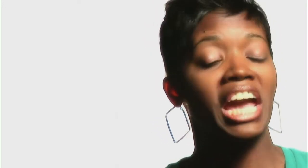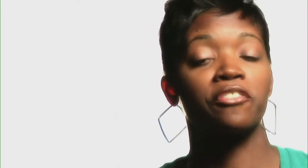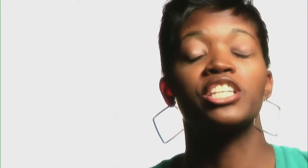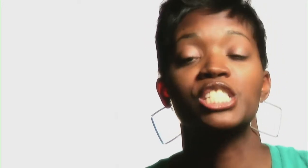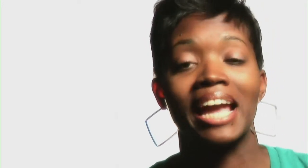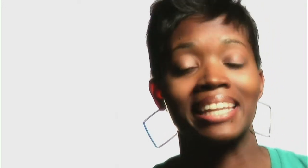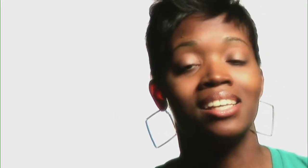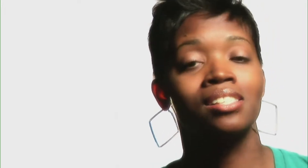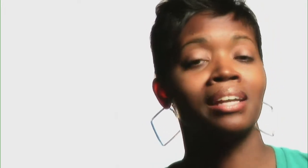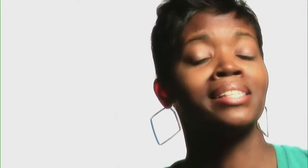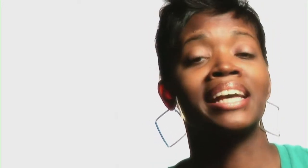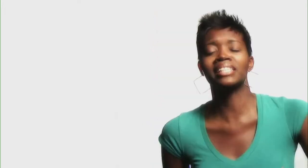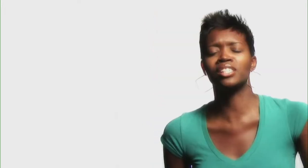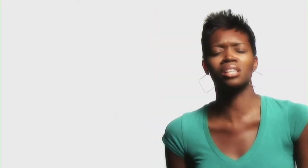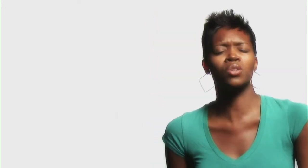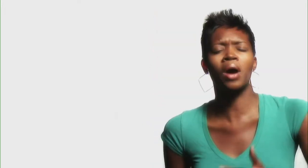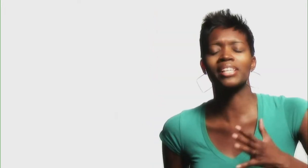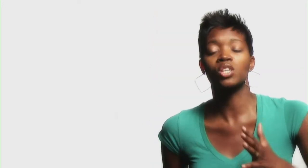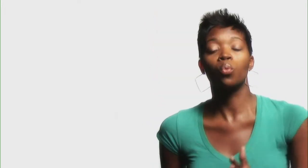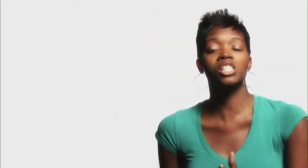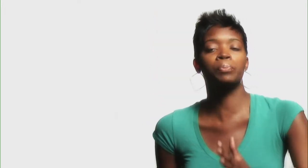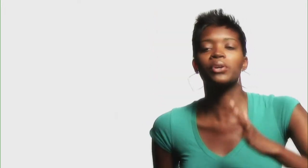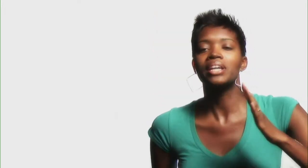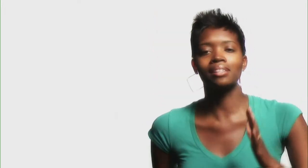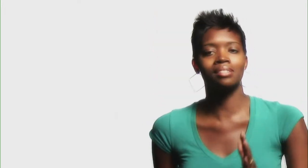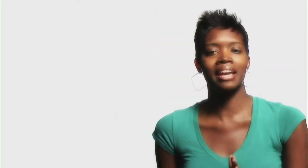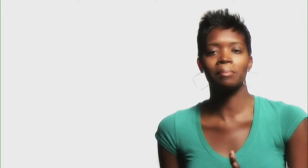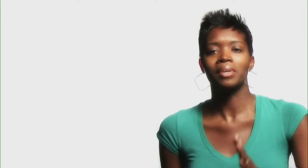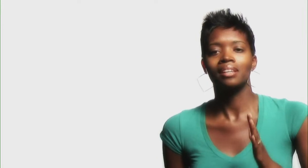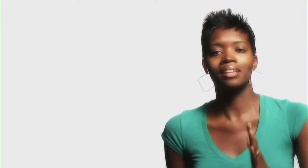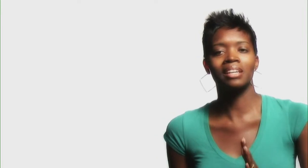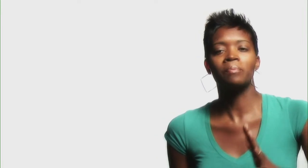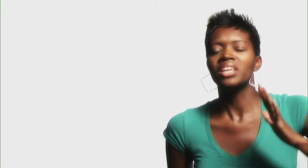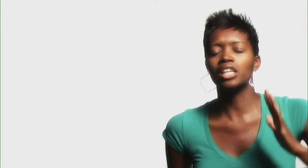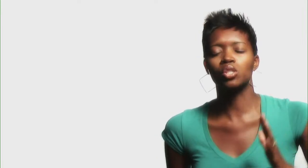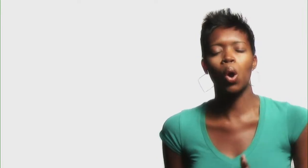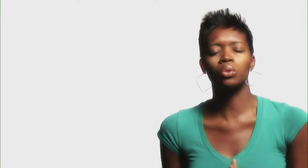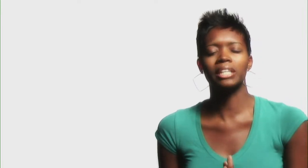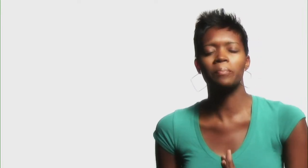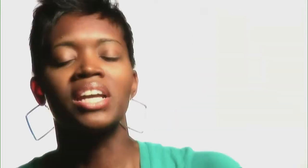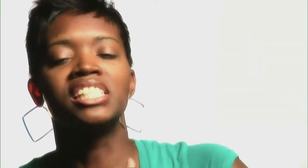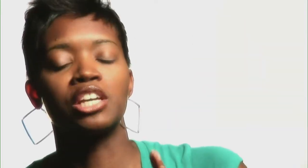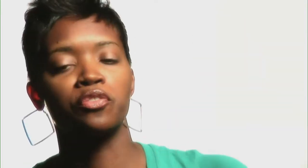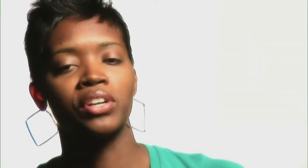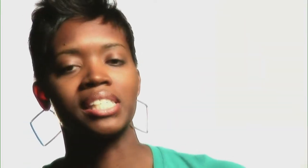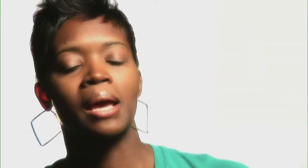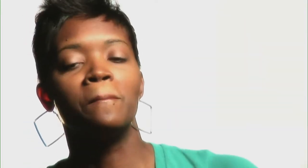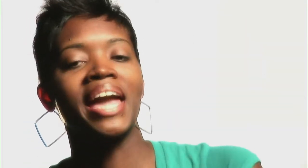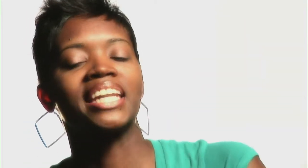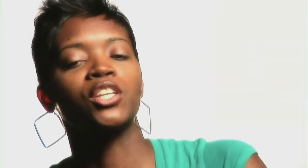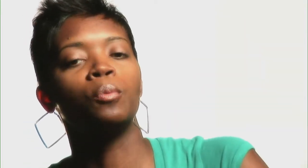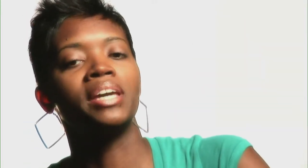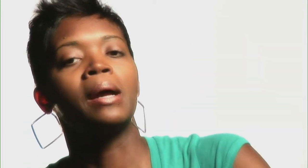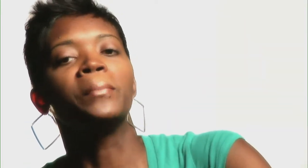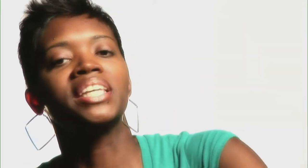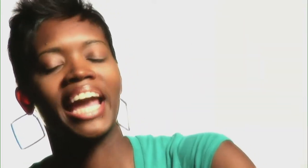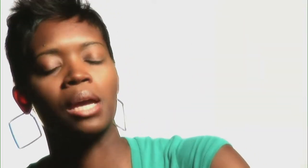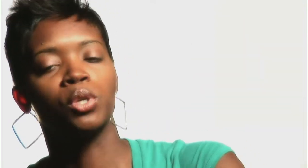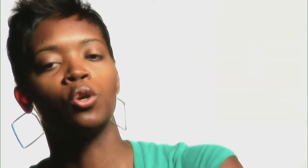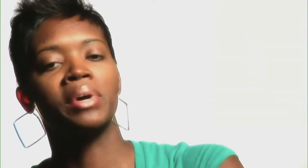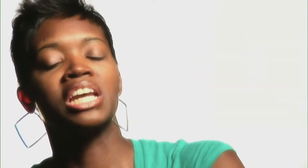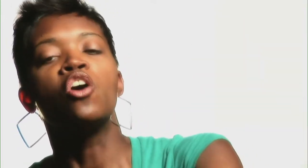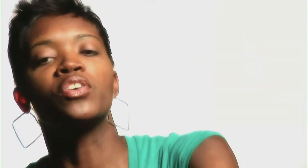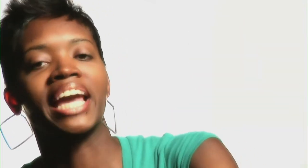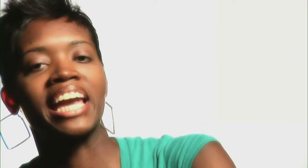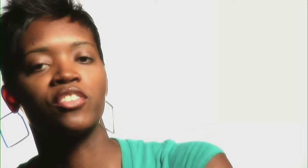hue, every shade, sunset and sunrise, whisper his name. He is holy, different, made human,